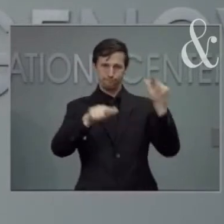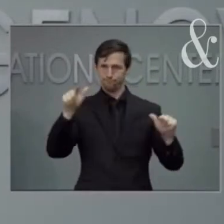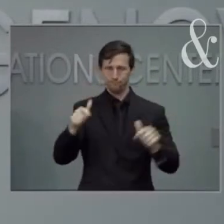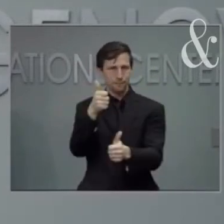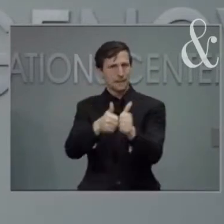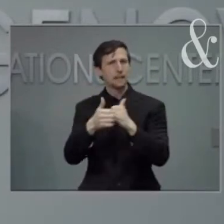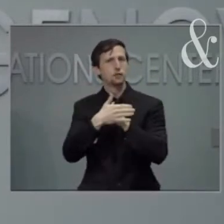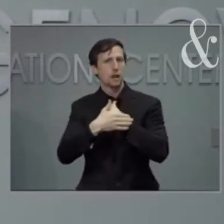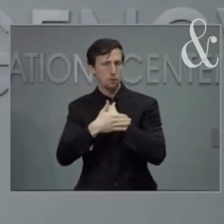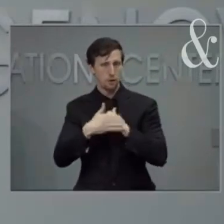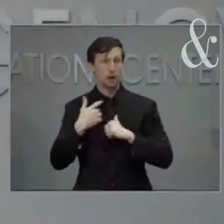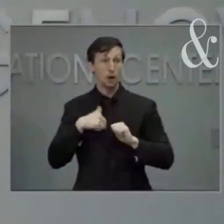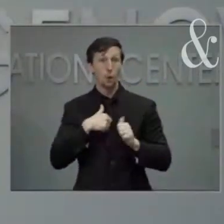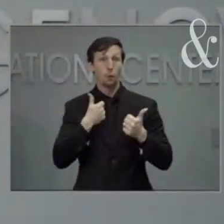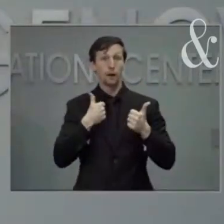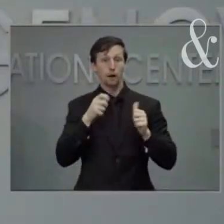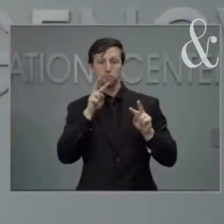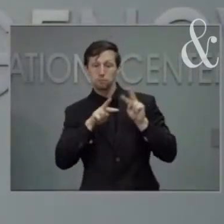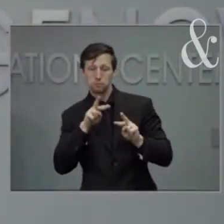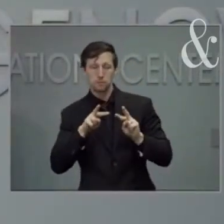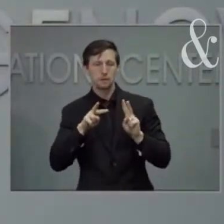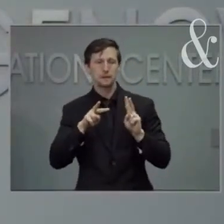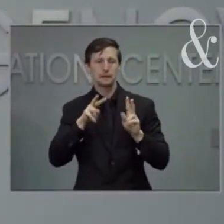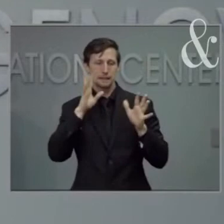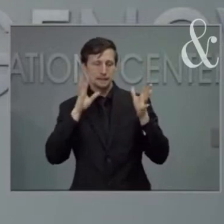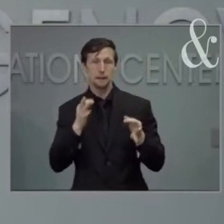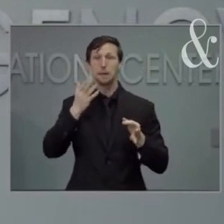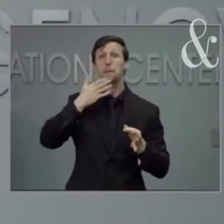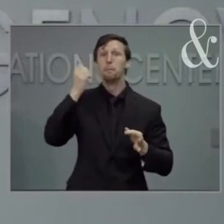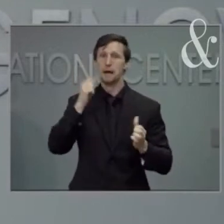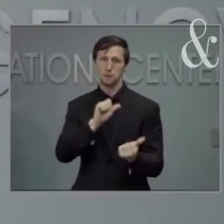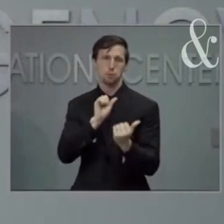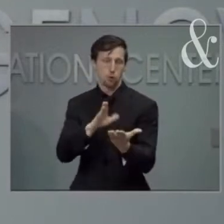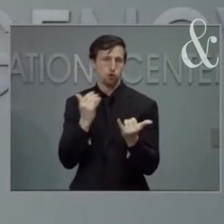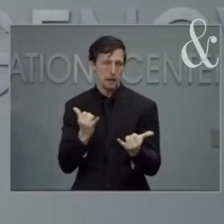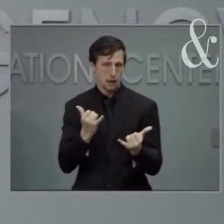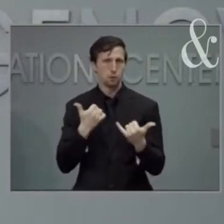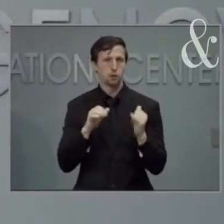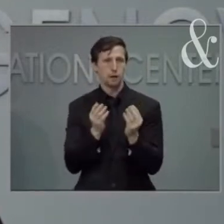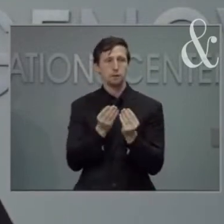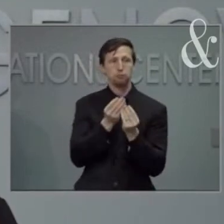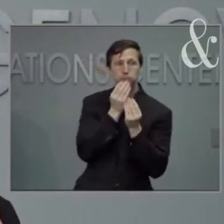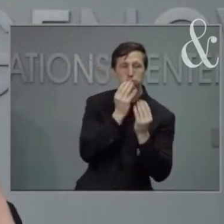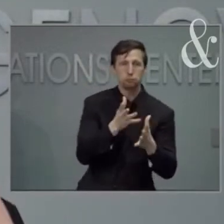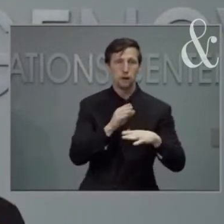operational best practices now and hope to be able to share more as we get closer to that point. Thank you.